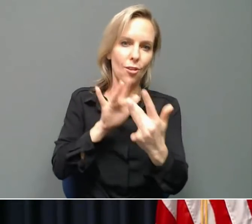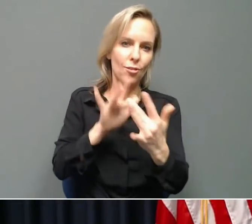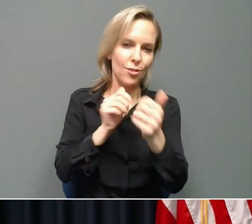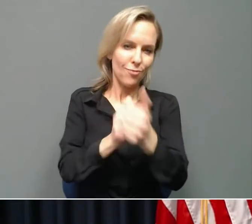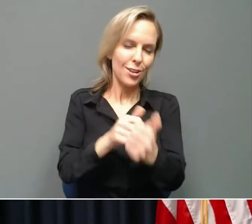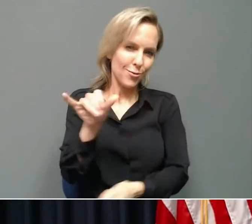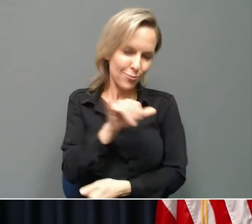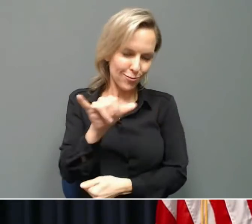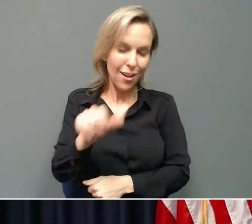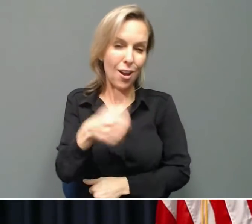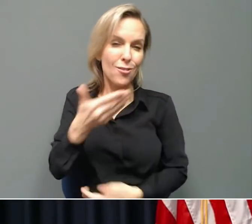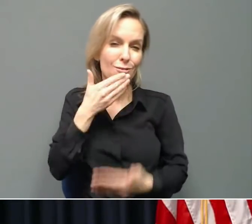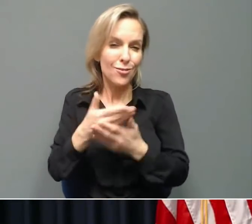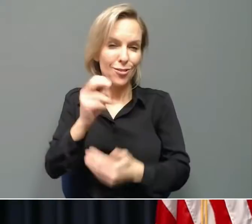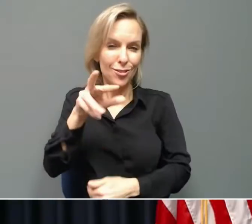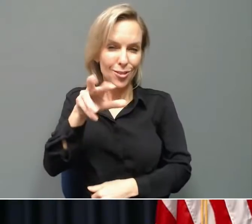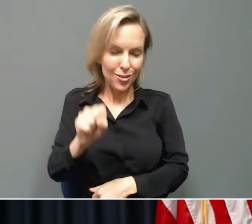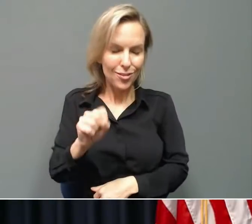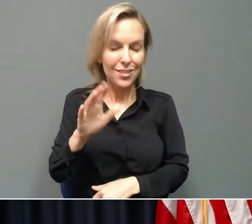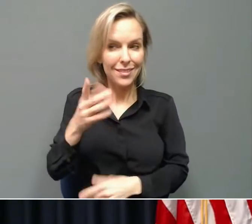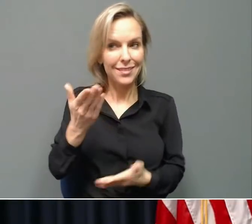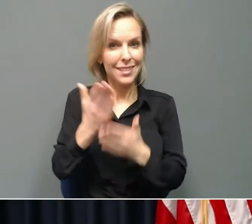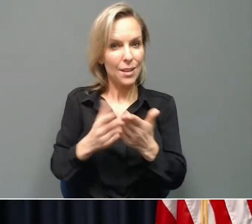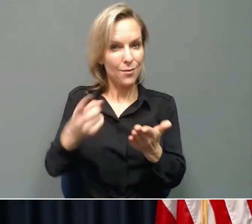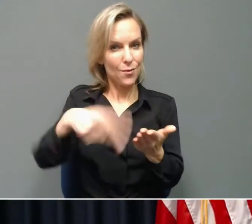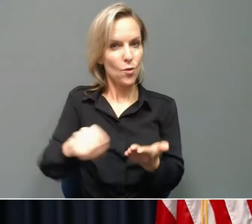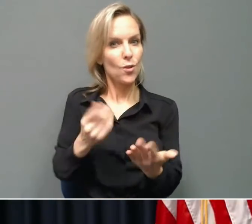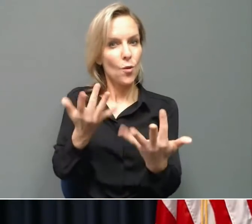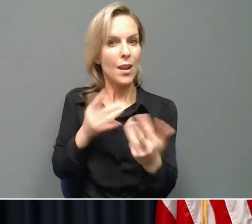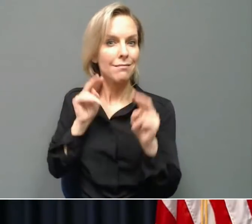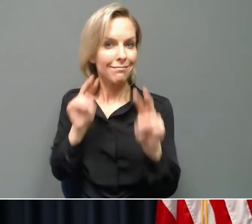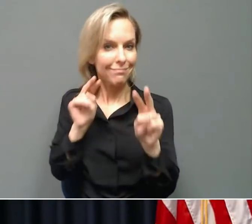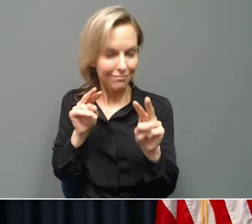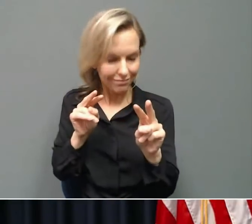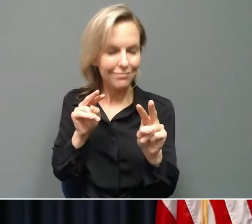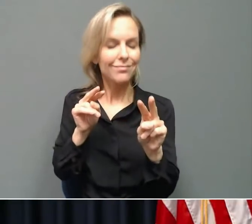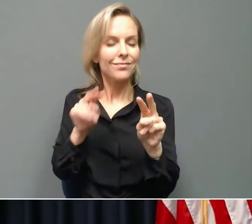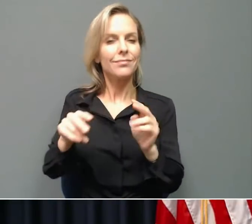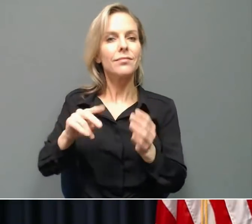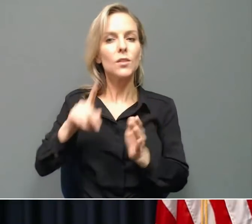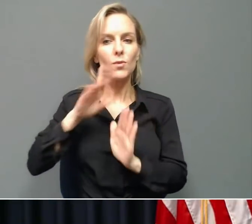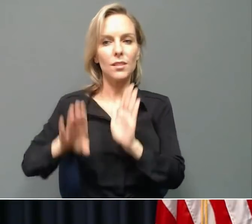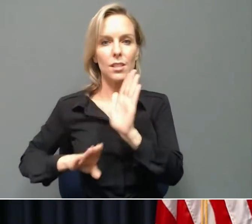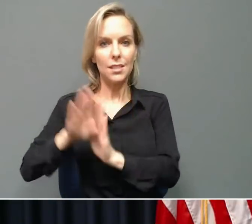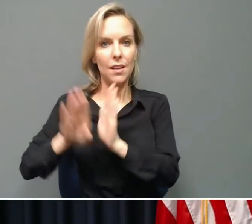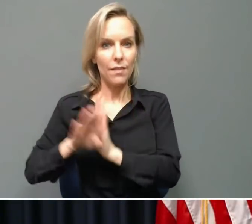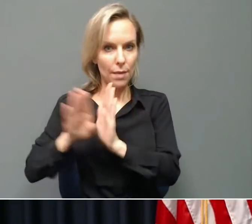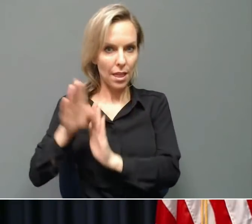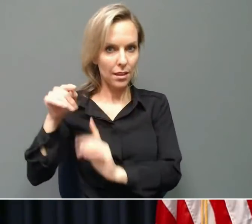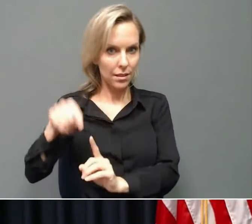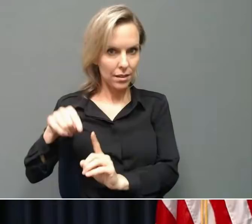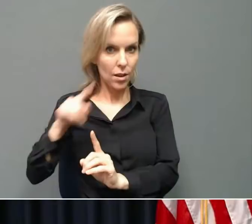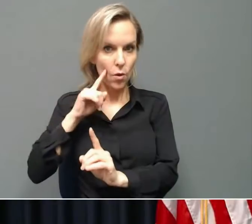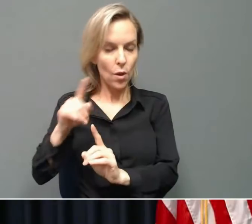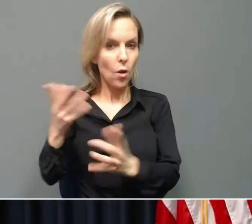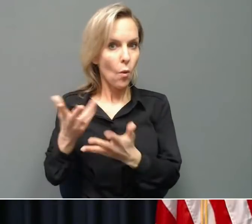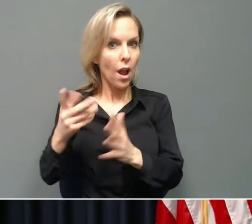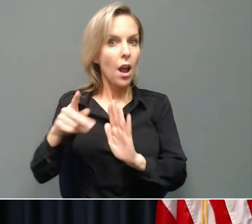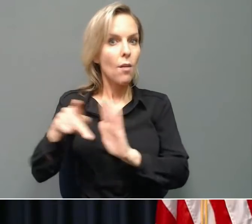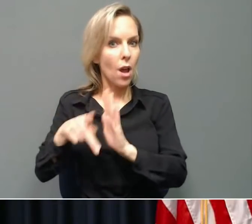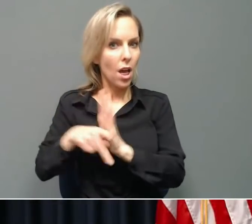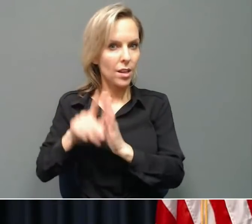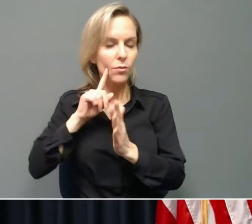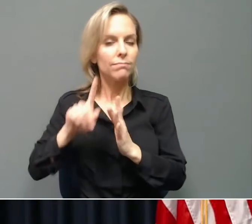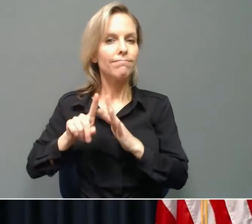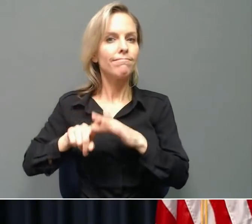some have waited a long time for this, is a development that is going to allow visitation at those